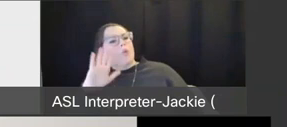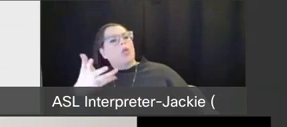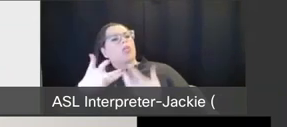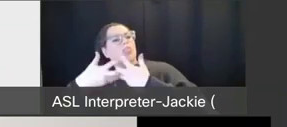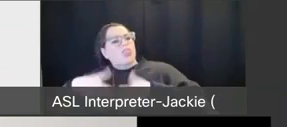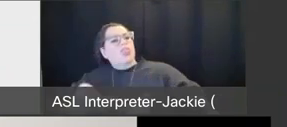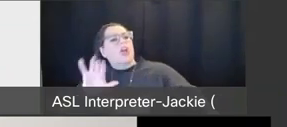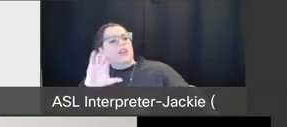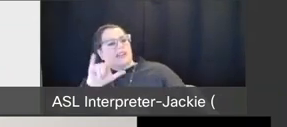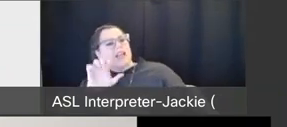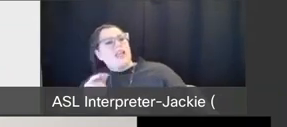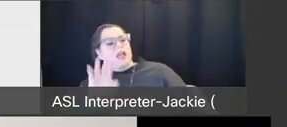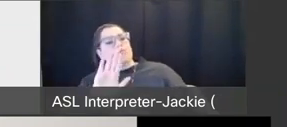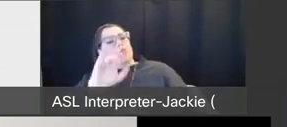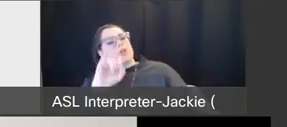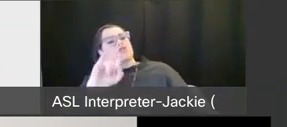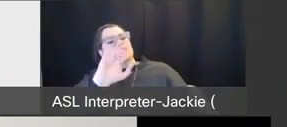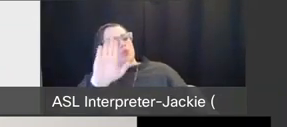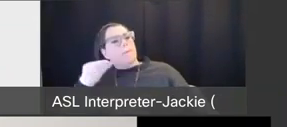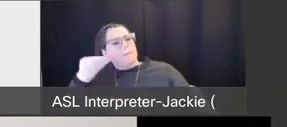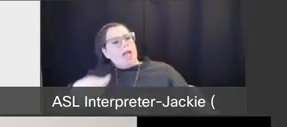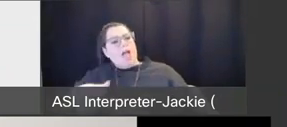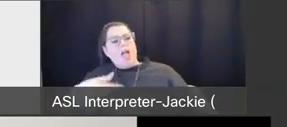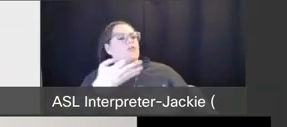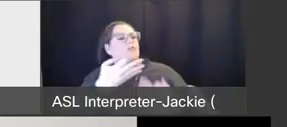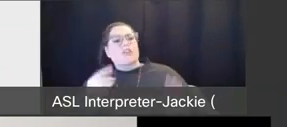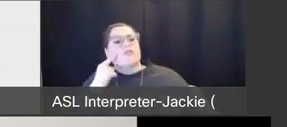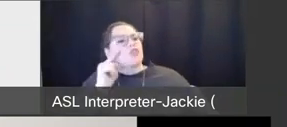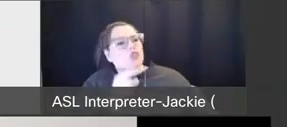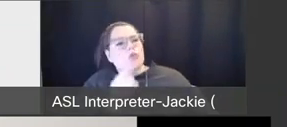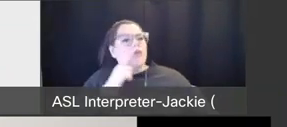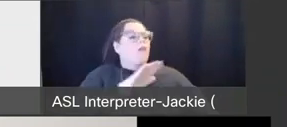get the insurance to pay to to do a whole new roof for, say,